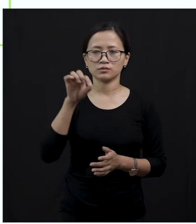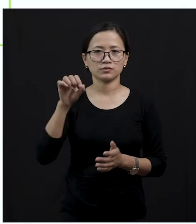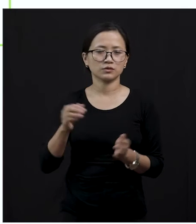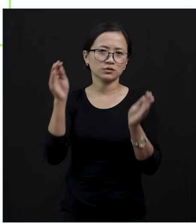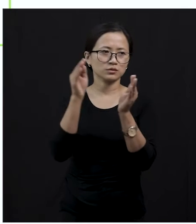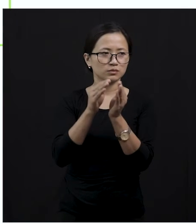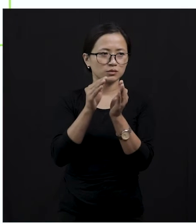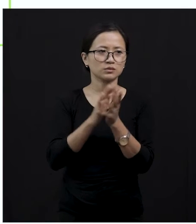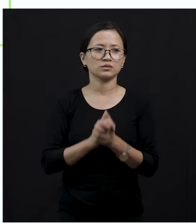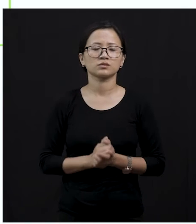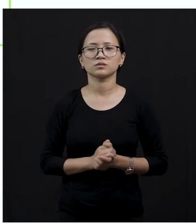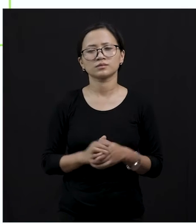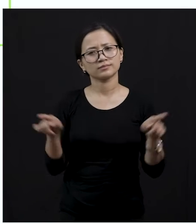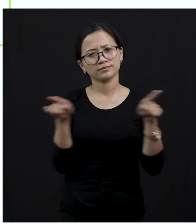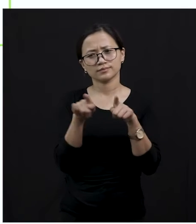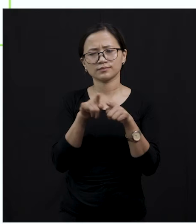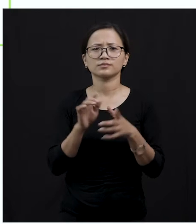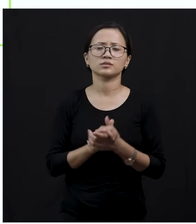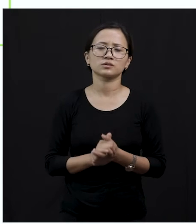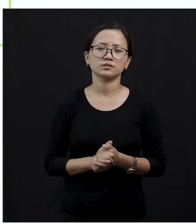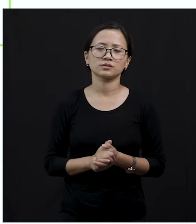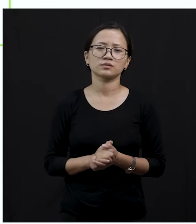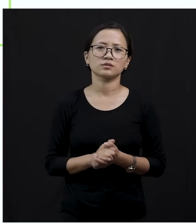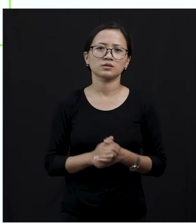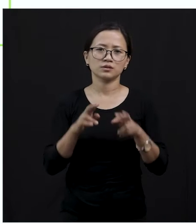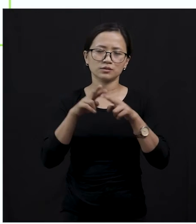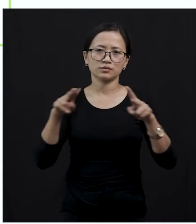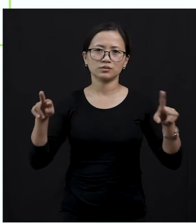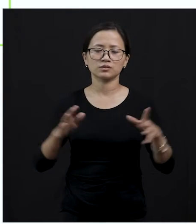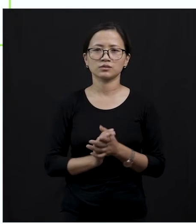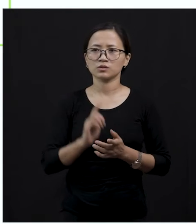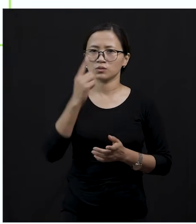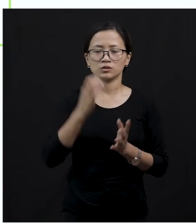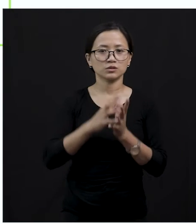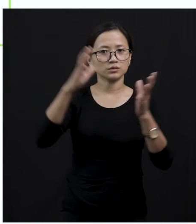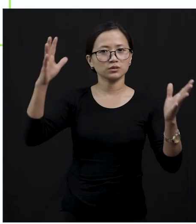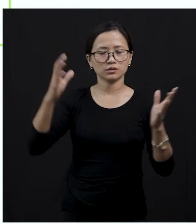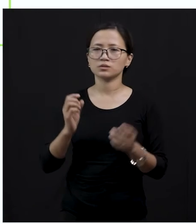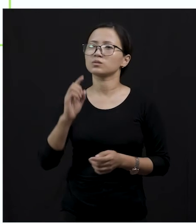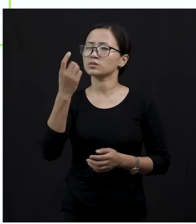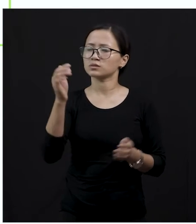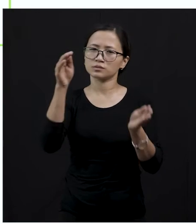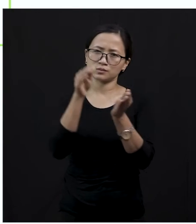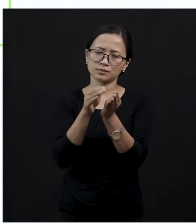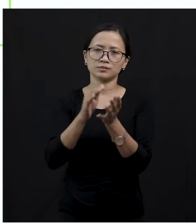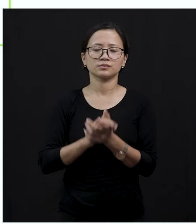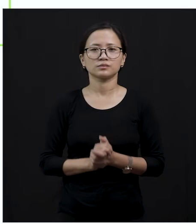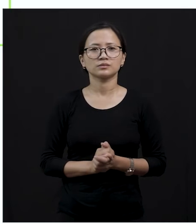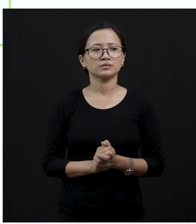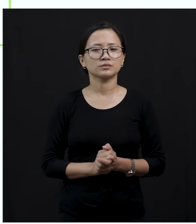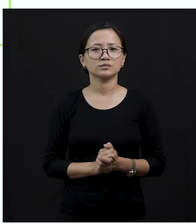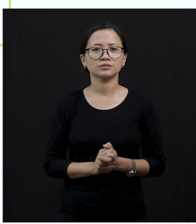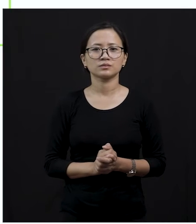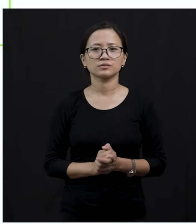the smaller one. It's almost the same. The only thing is the difference is one is bigger, one is smaller. So here we will identify